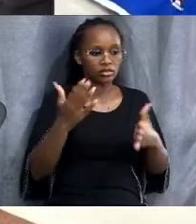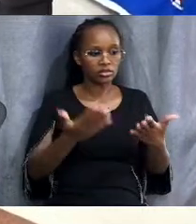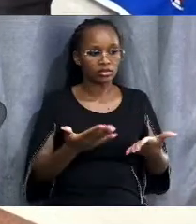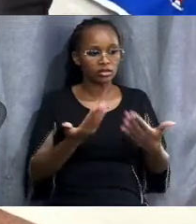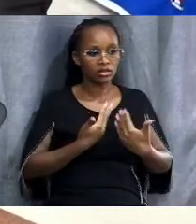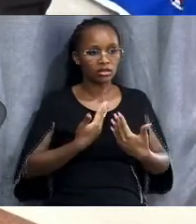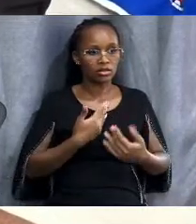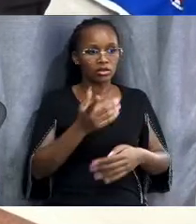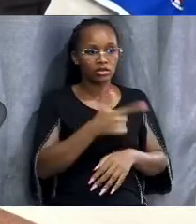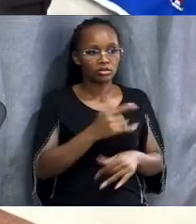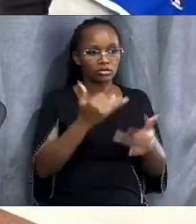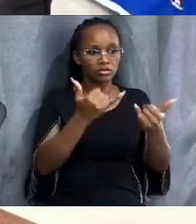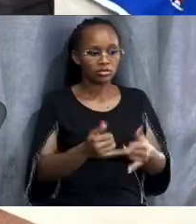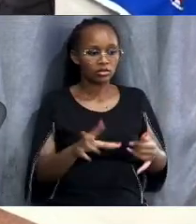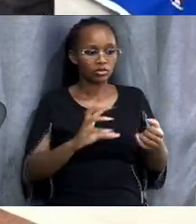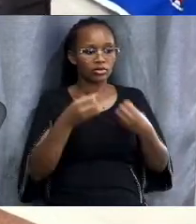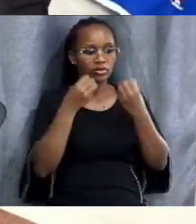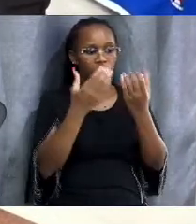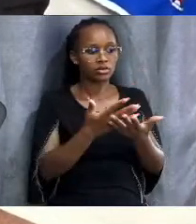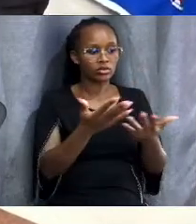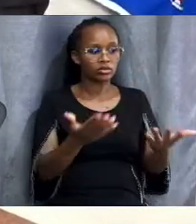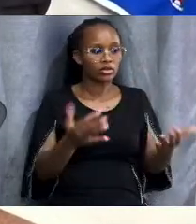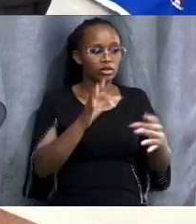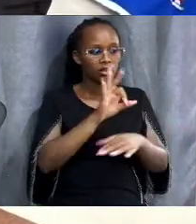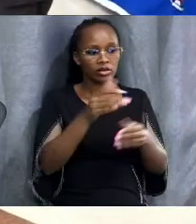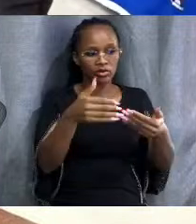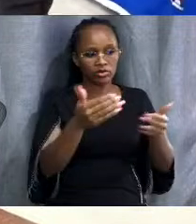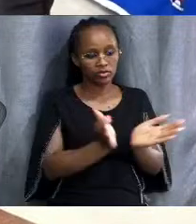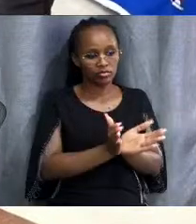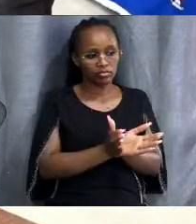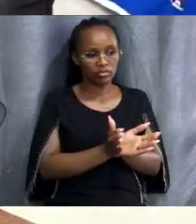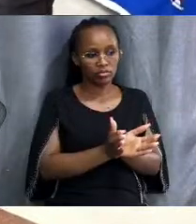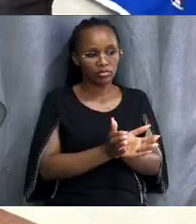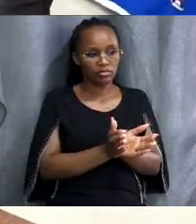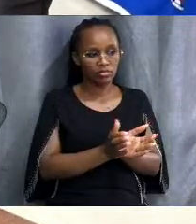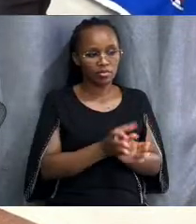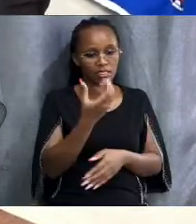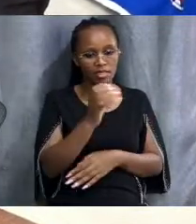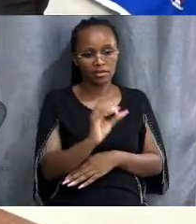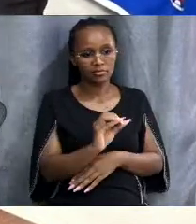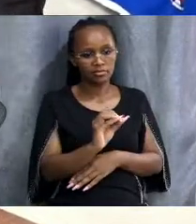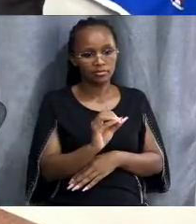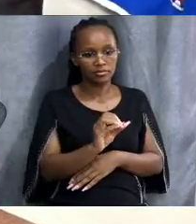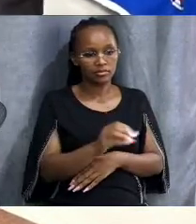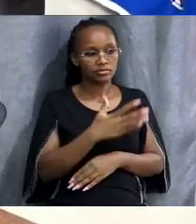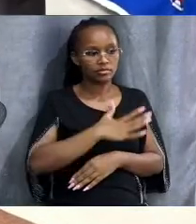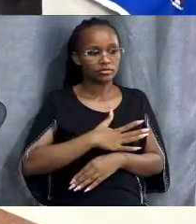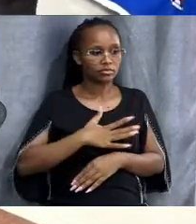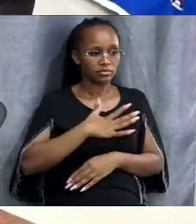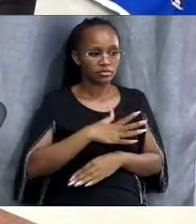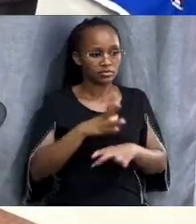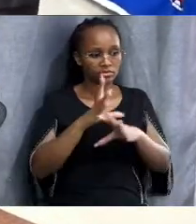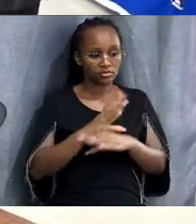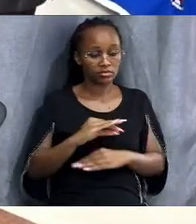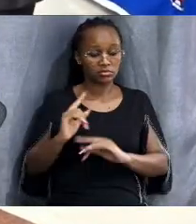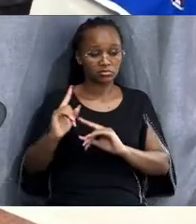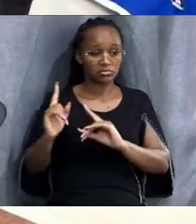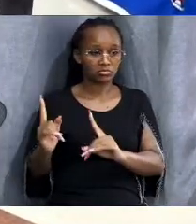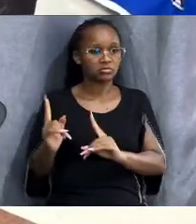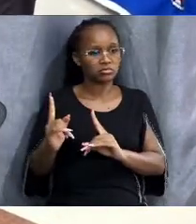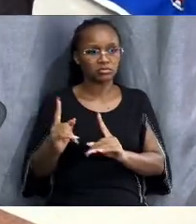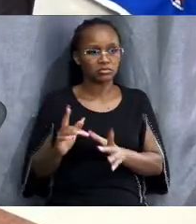would want now to present to the three families. And so, kindly allow me.